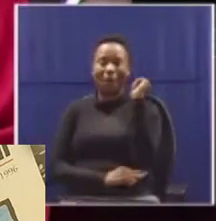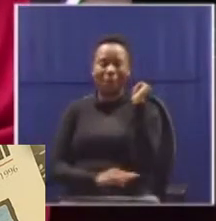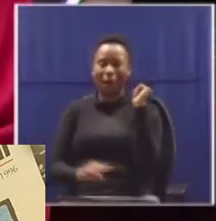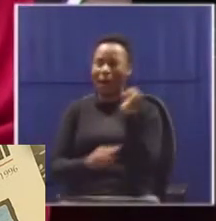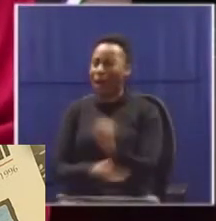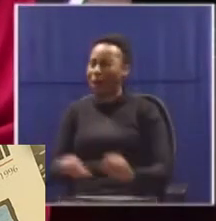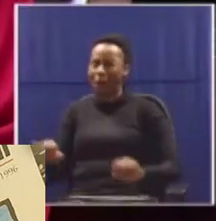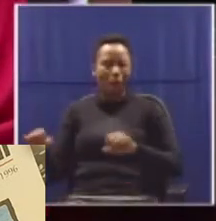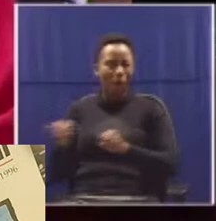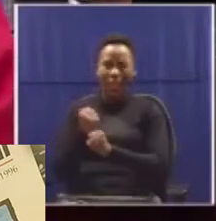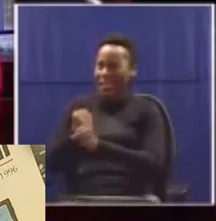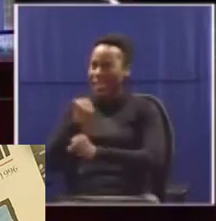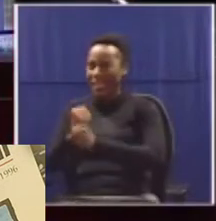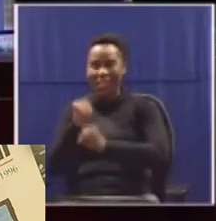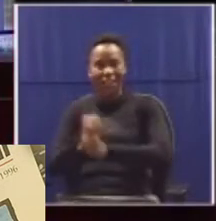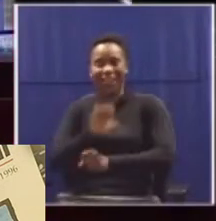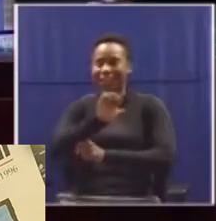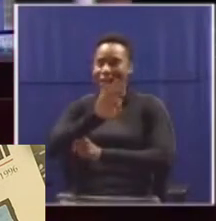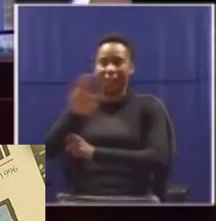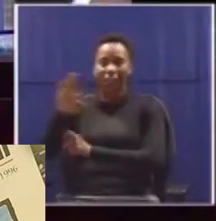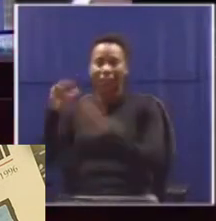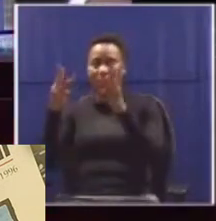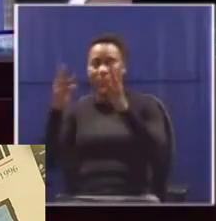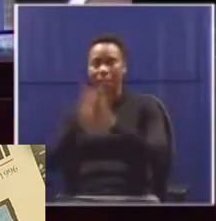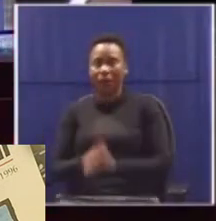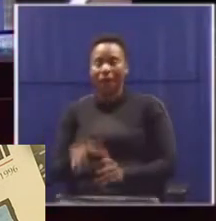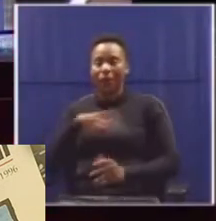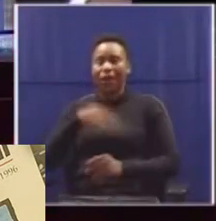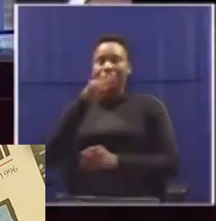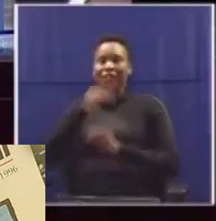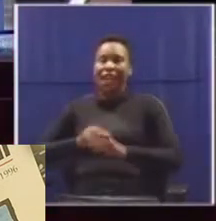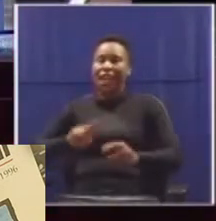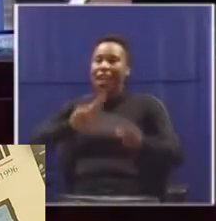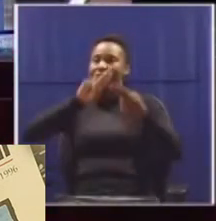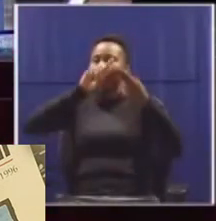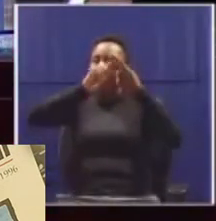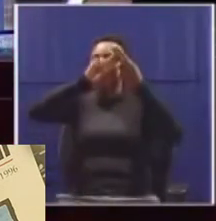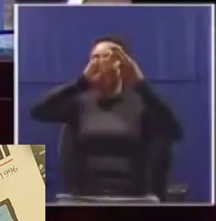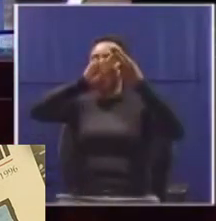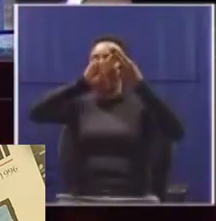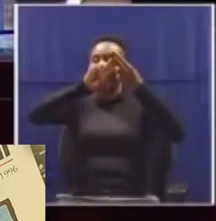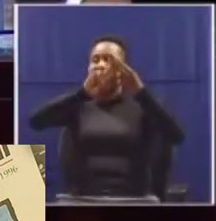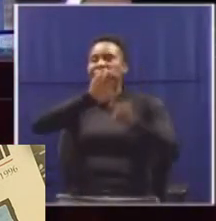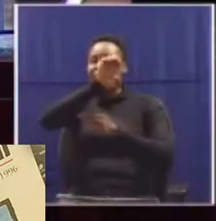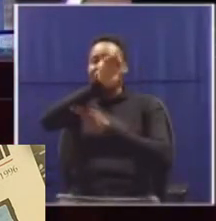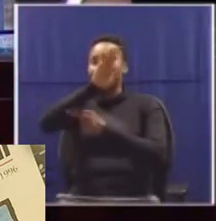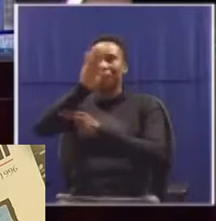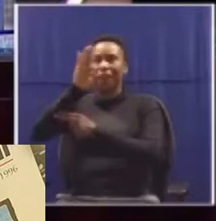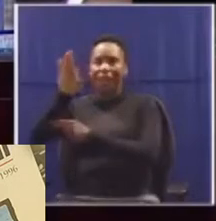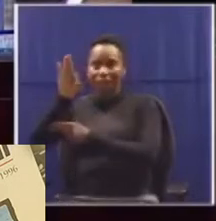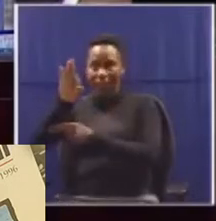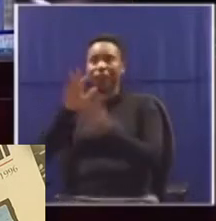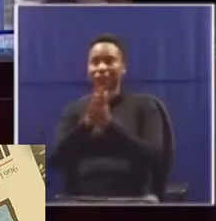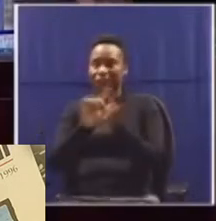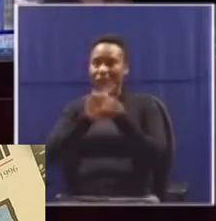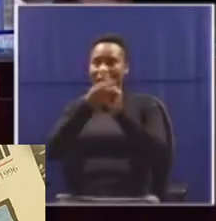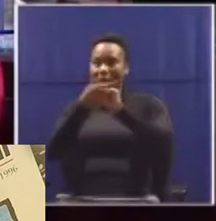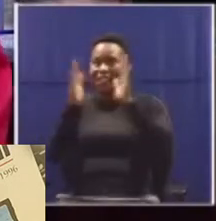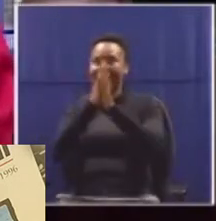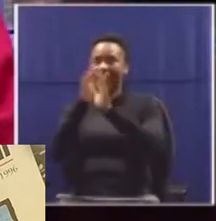eff let me say to you hashtag eff is studying 10 this